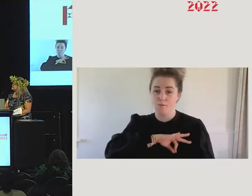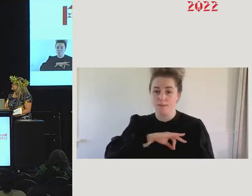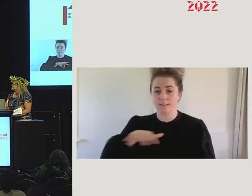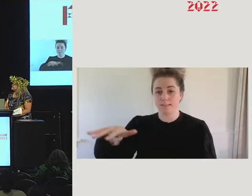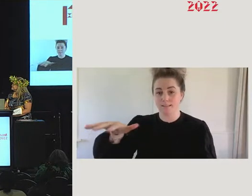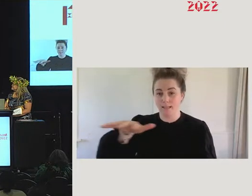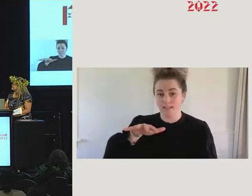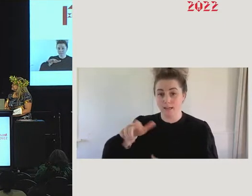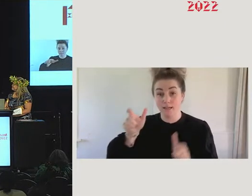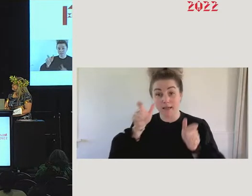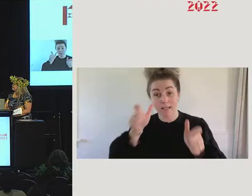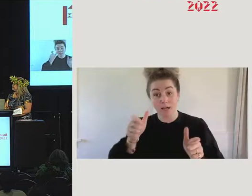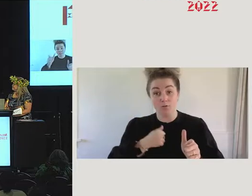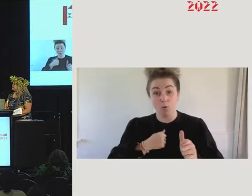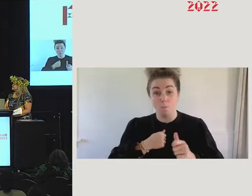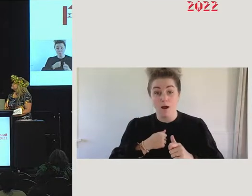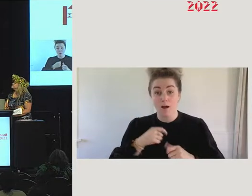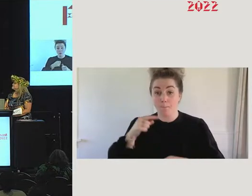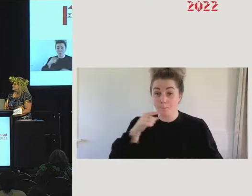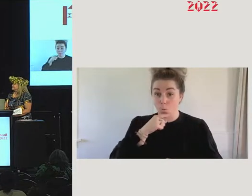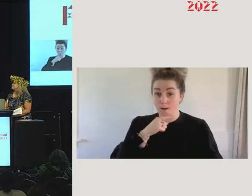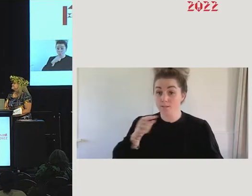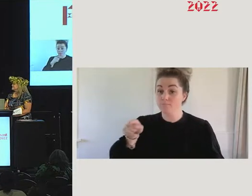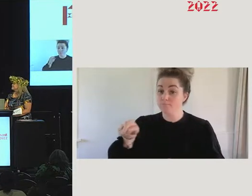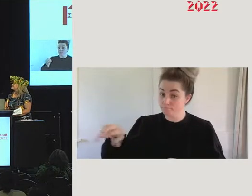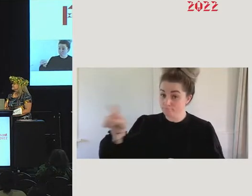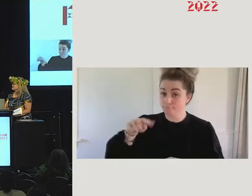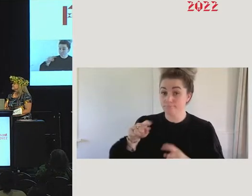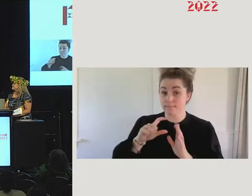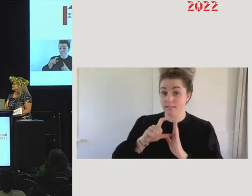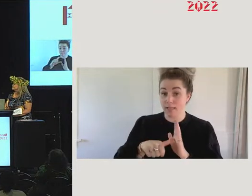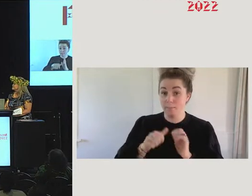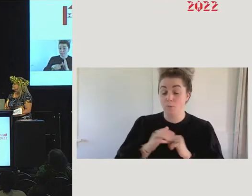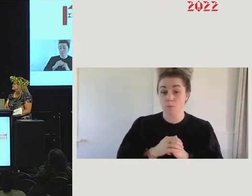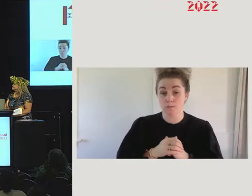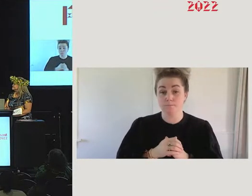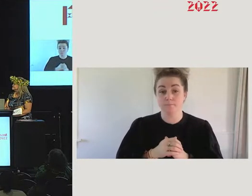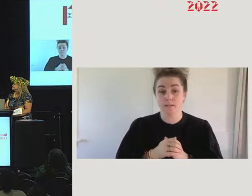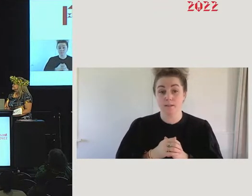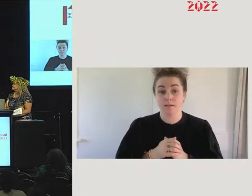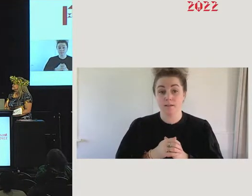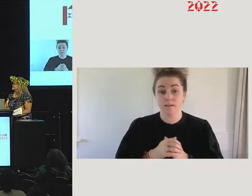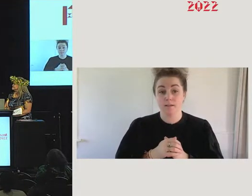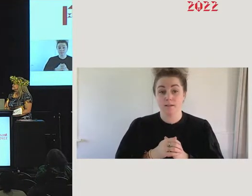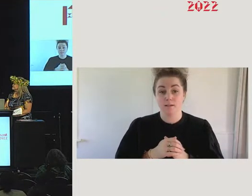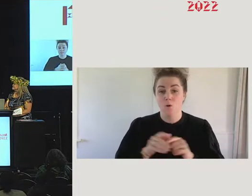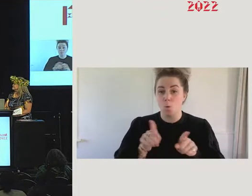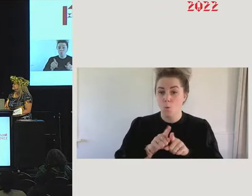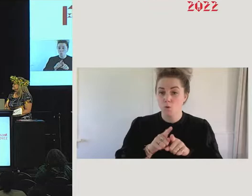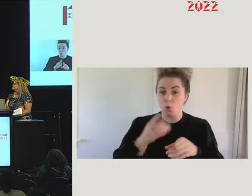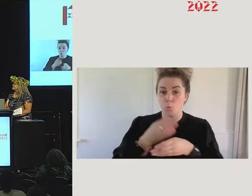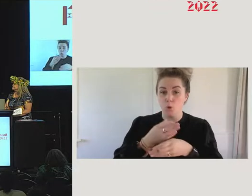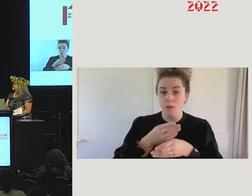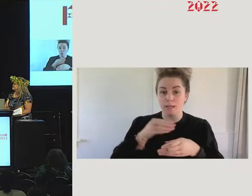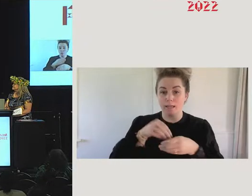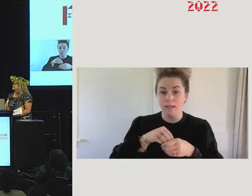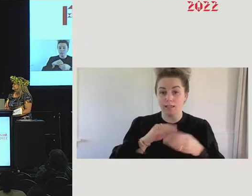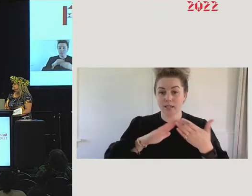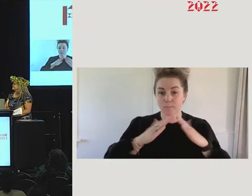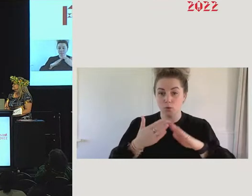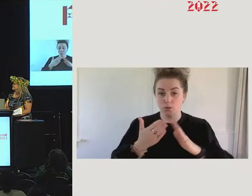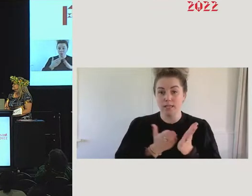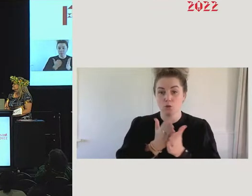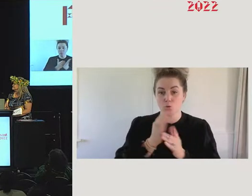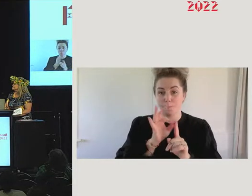caring for my boys who are disabled and also working within the community and